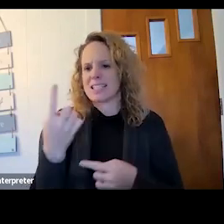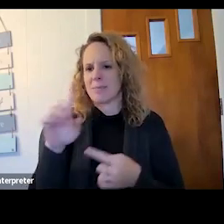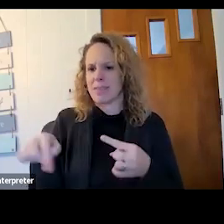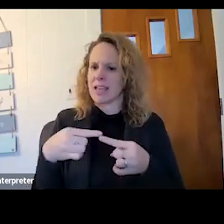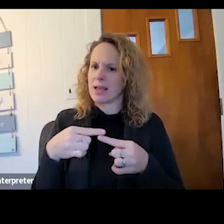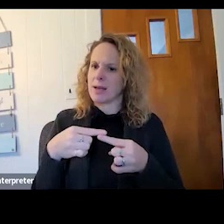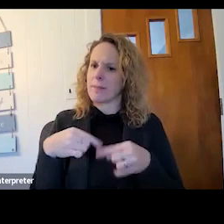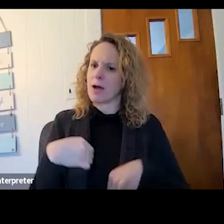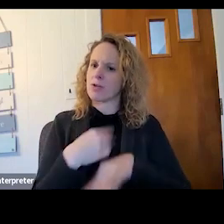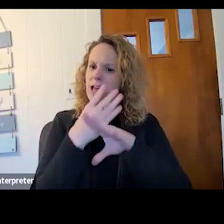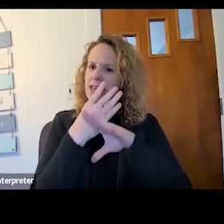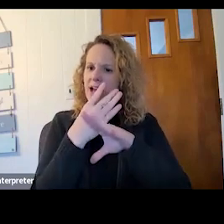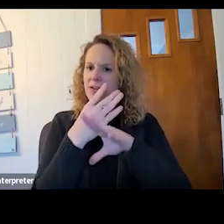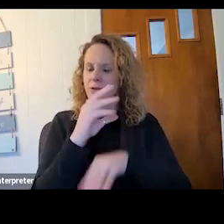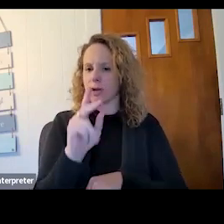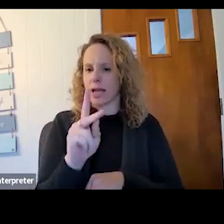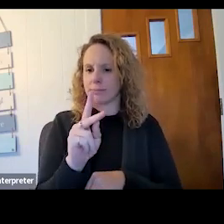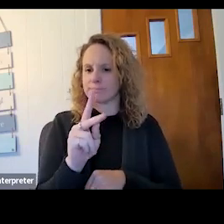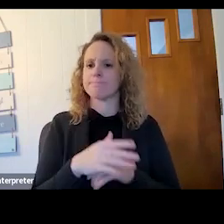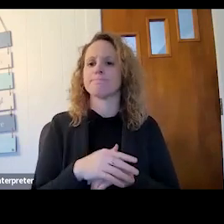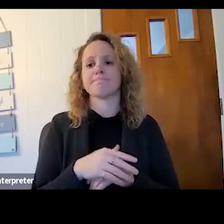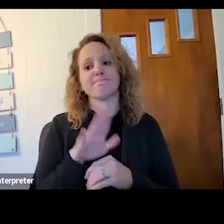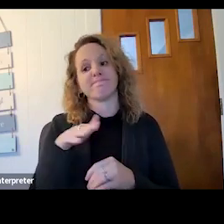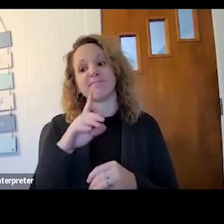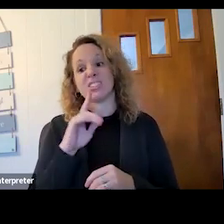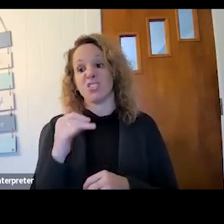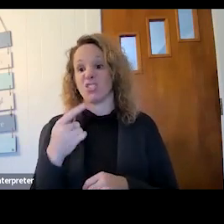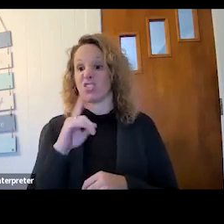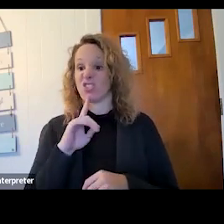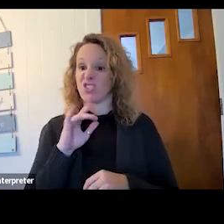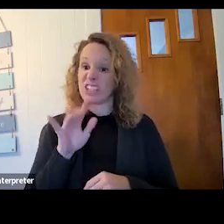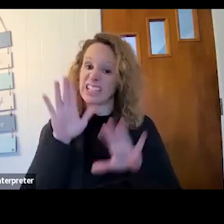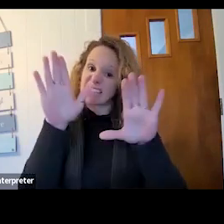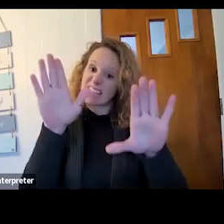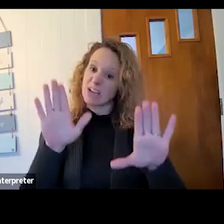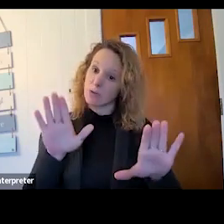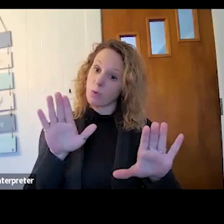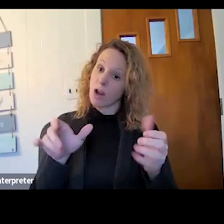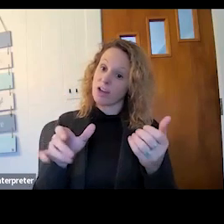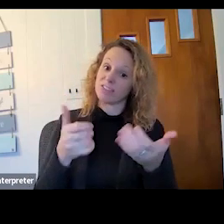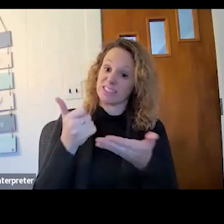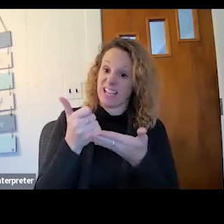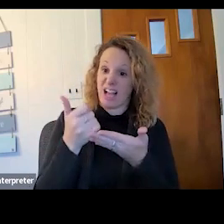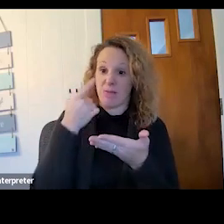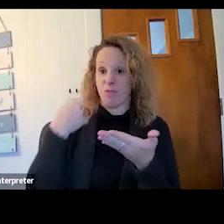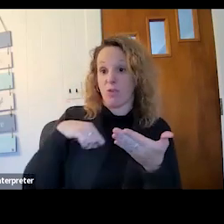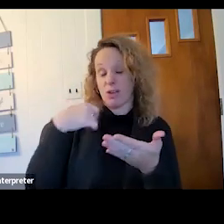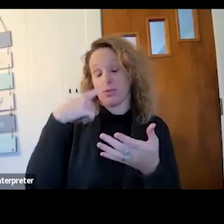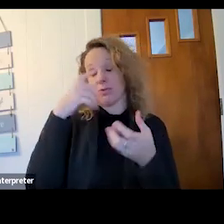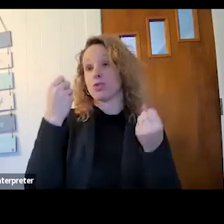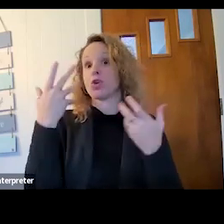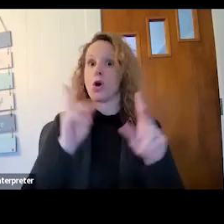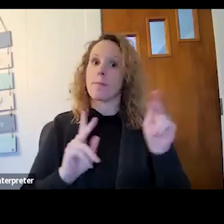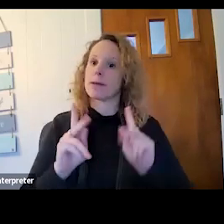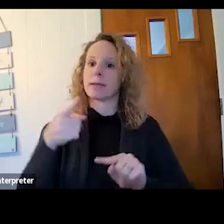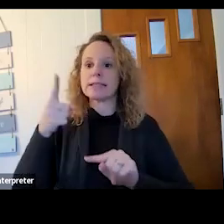remote telehealth. This has proven to be a tremendous asset for us because we have a lot of people who